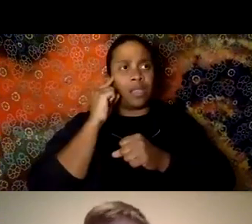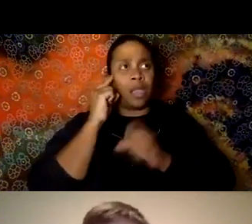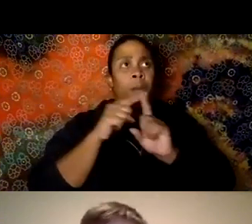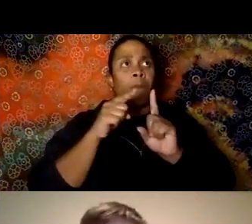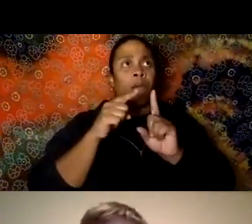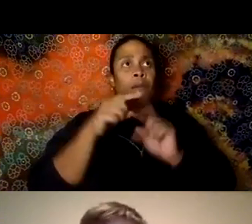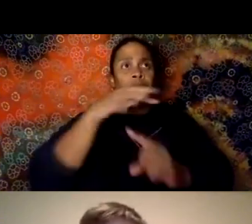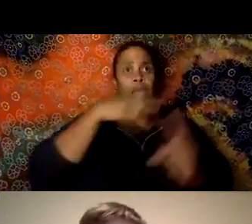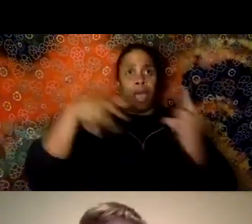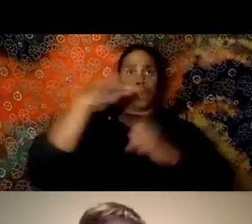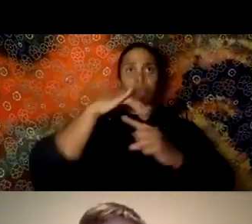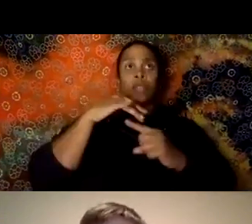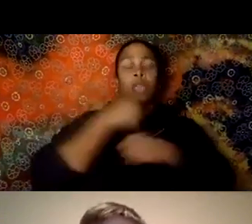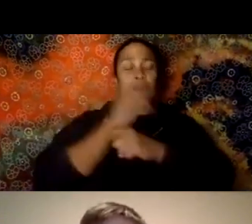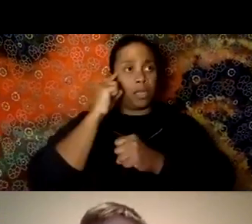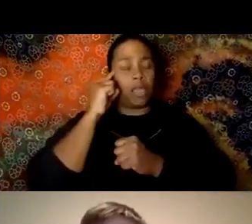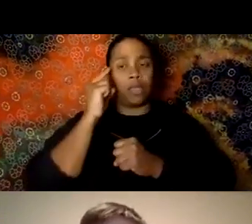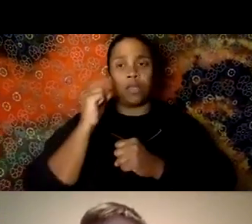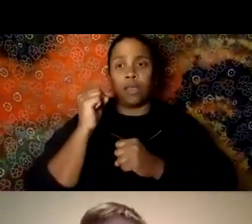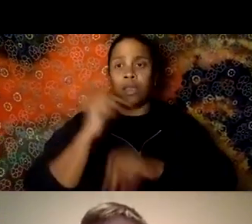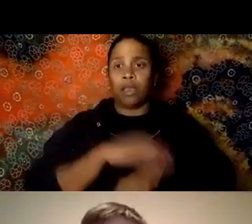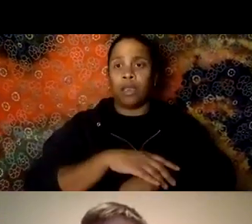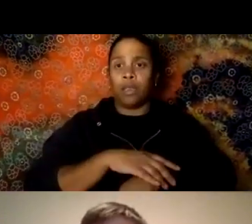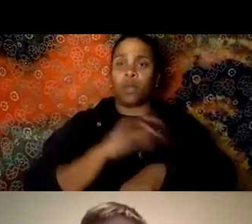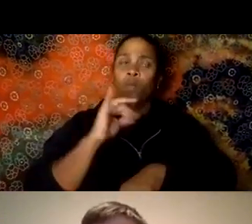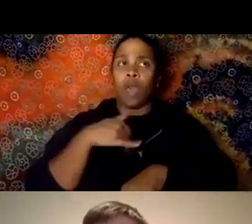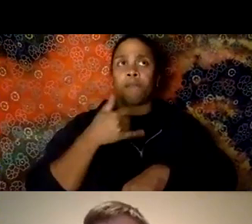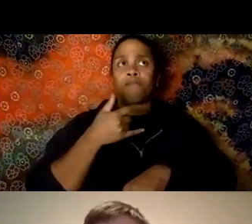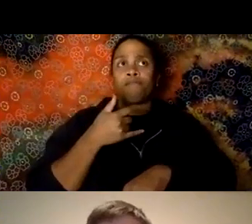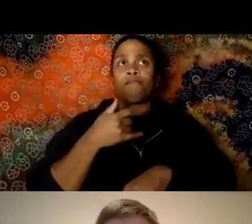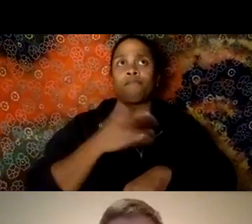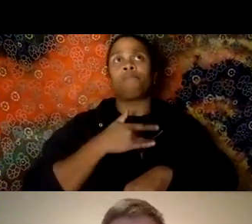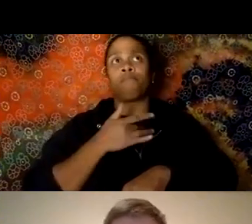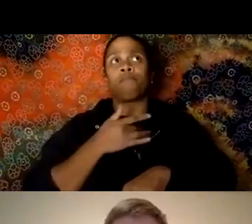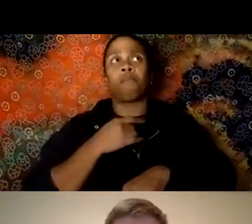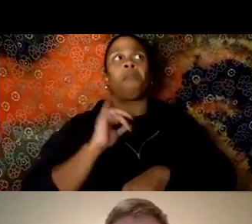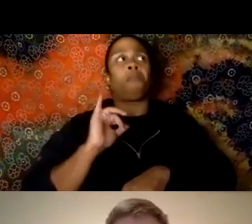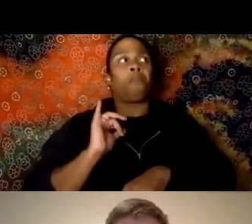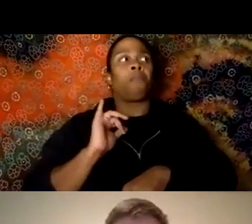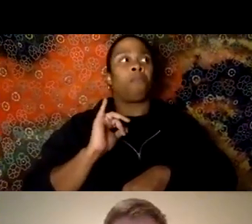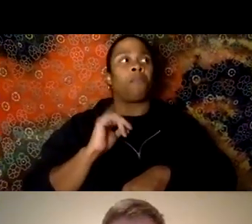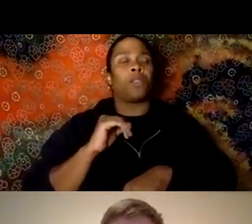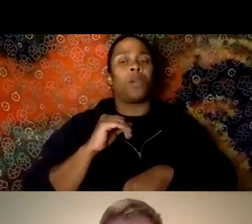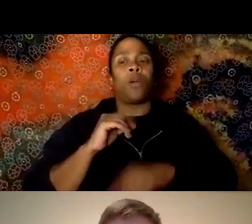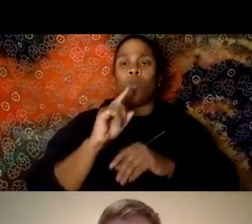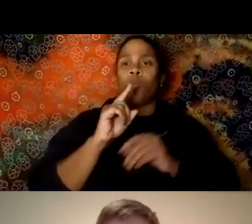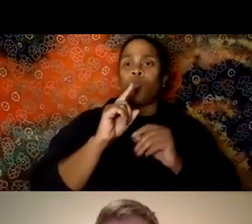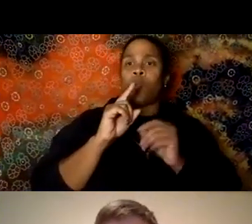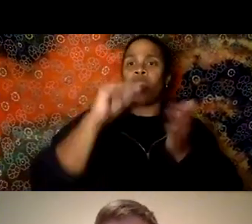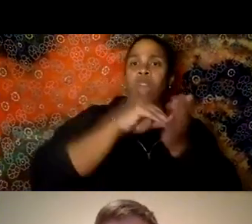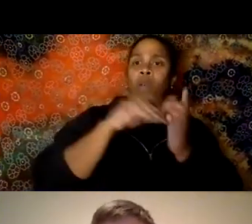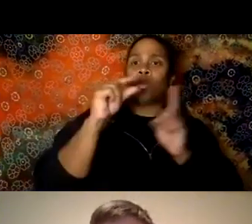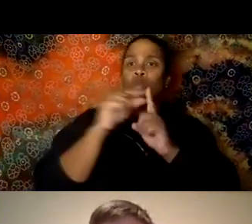So anyway, that just resonated with me. And so it's 1,000 plus a couple words. And